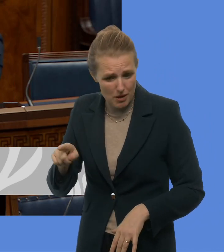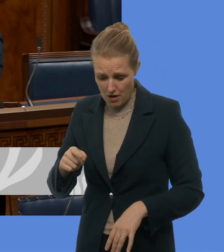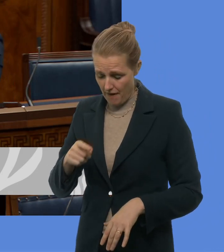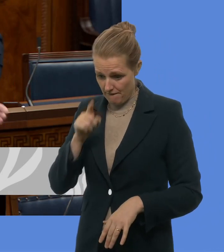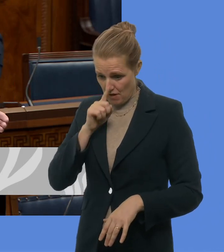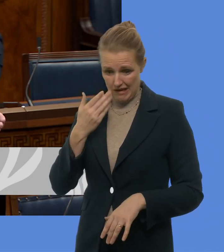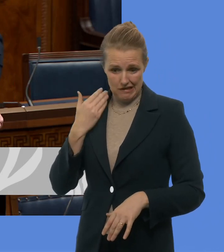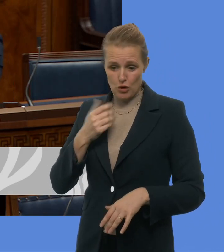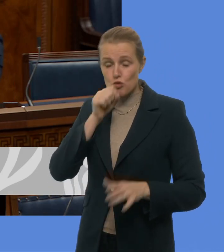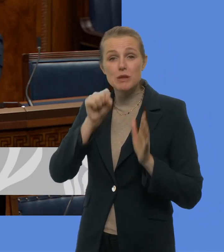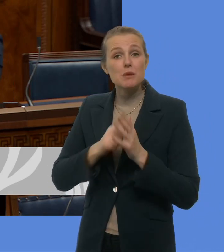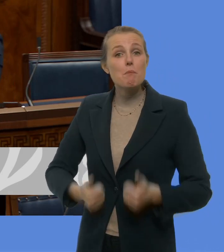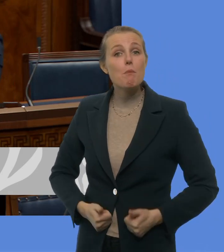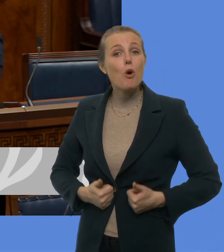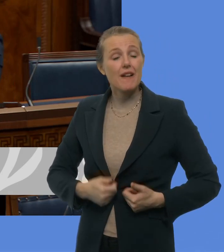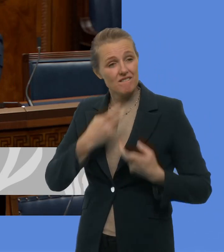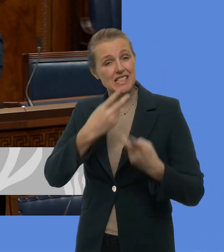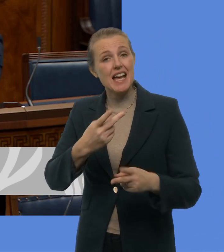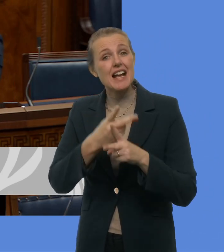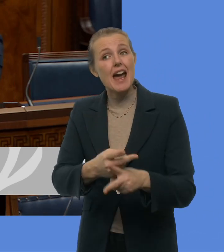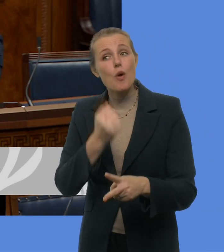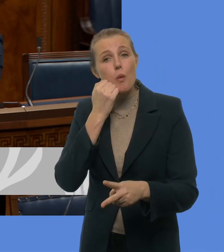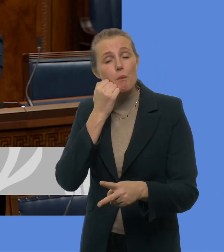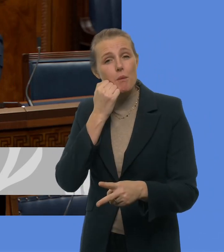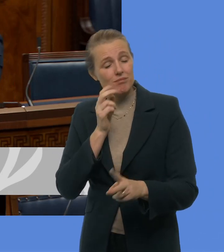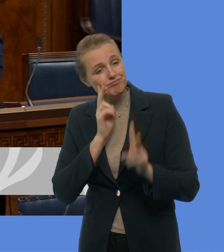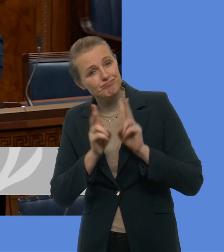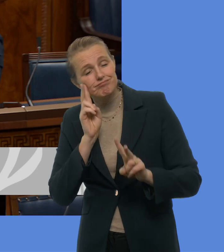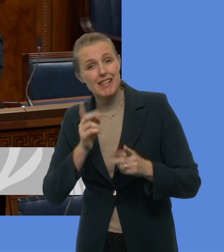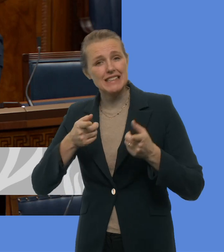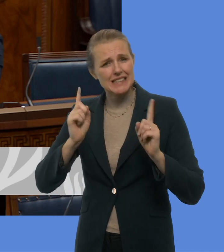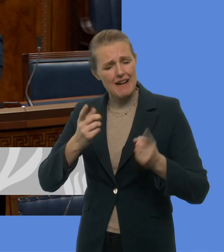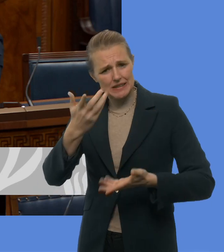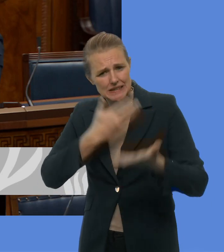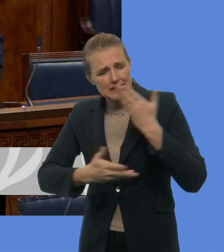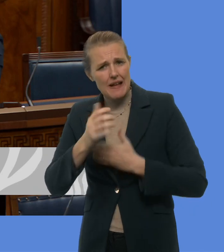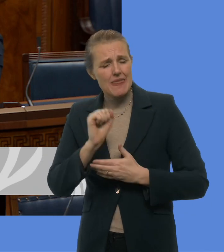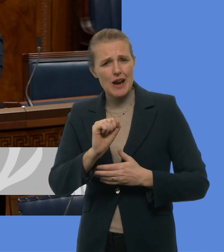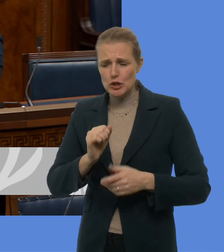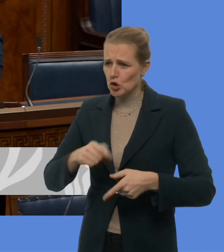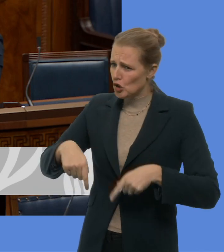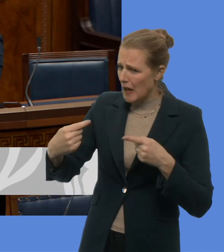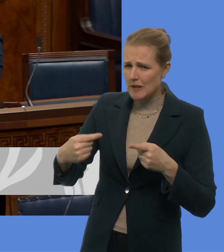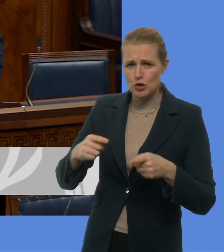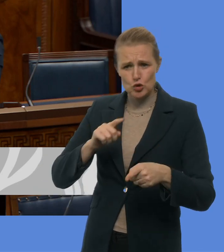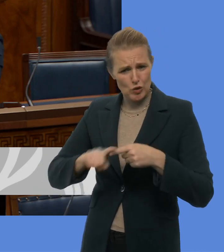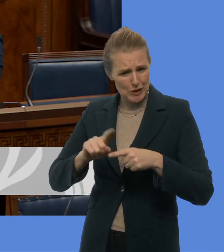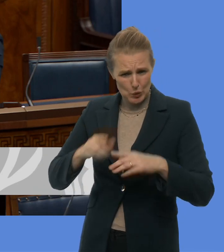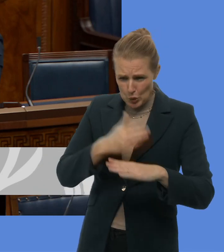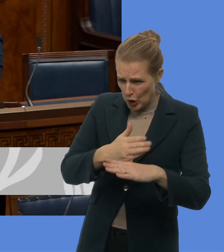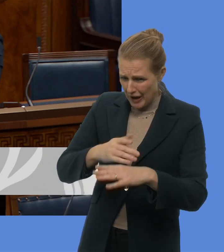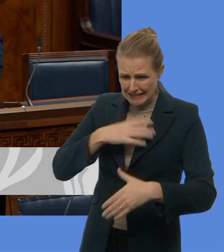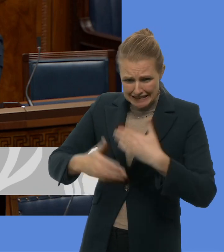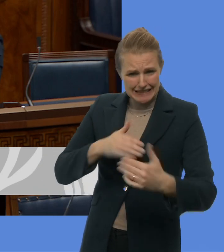actually on Christmas morning, listening to some of the staff talking about the challenges they have in delivering for their service